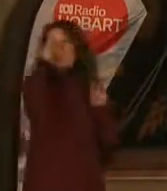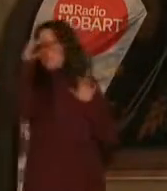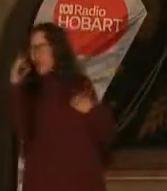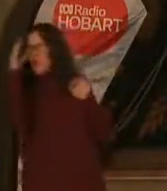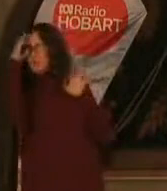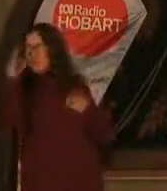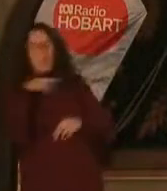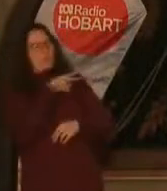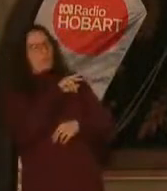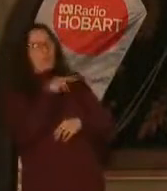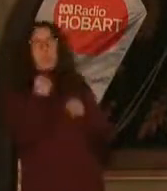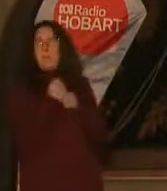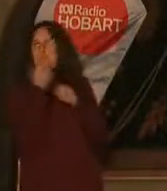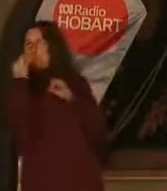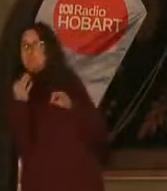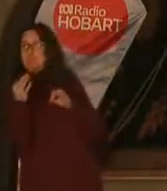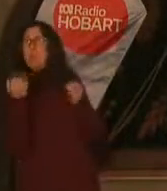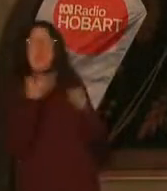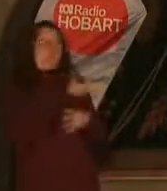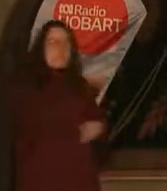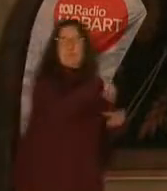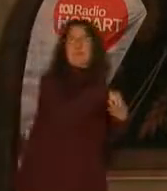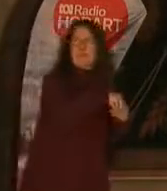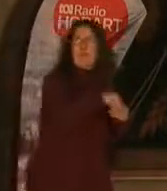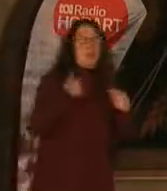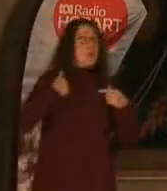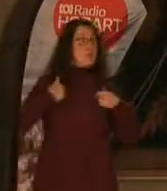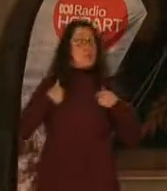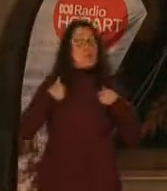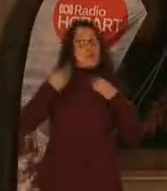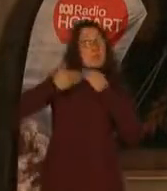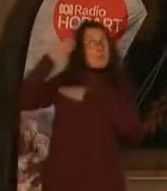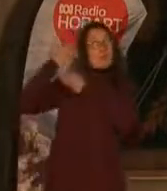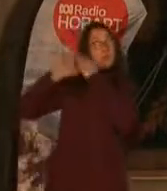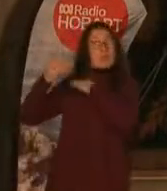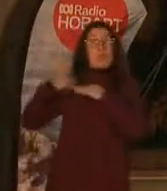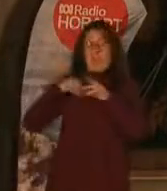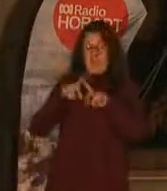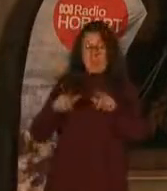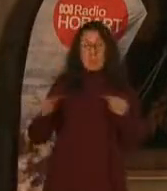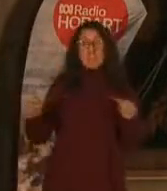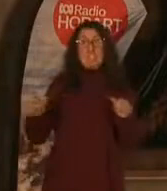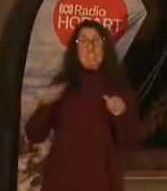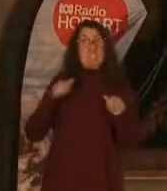a degree in linguistics, for instance. My work and my training